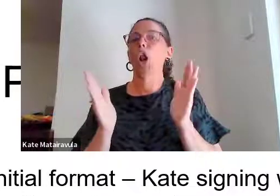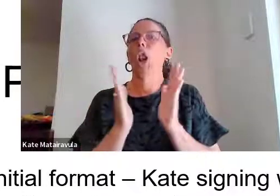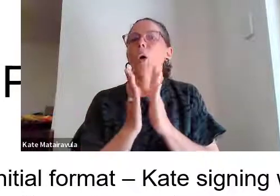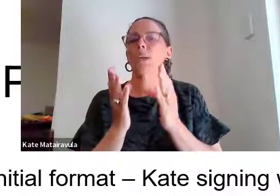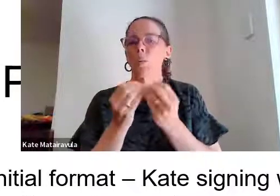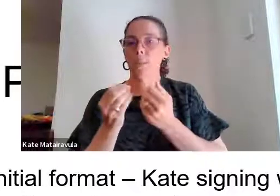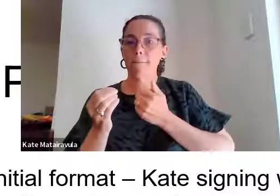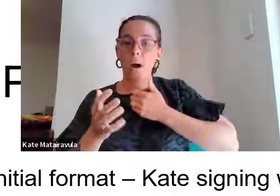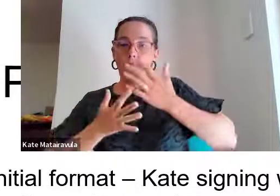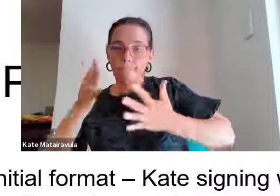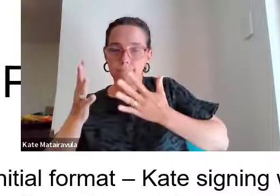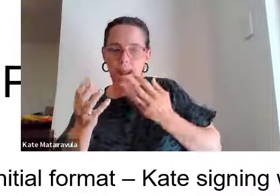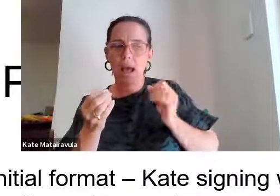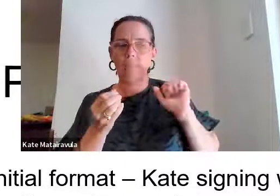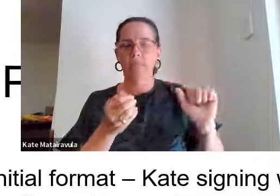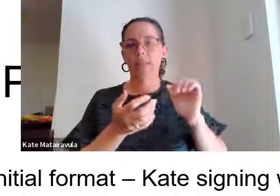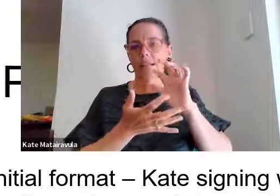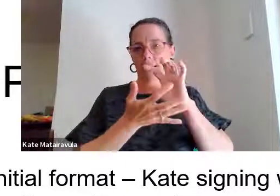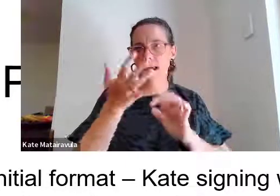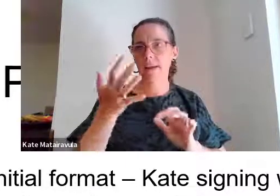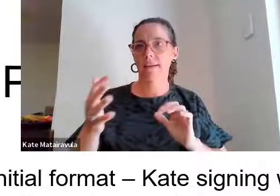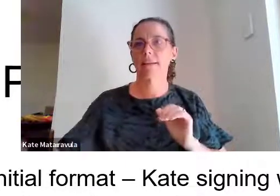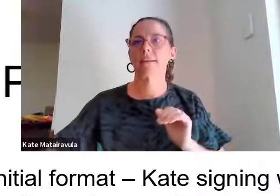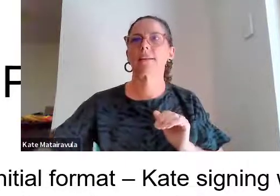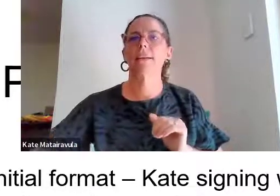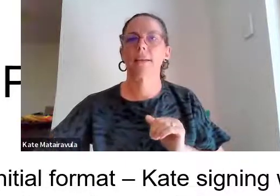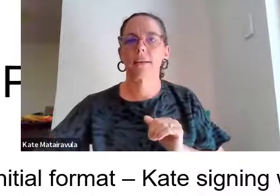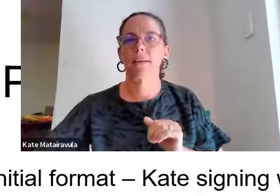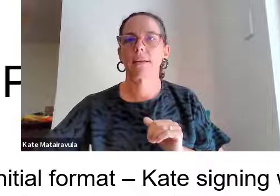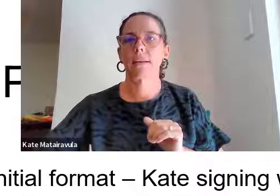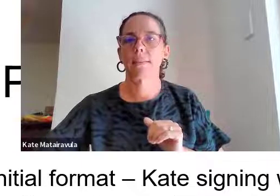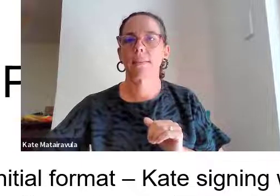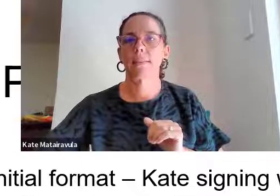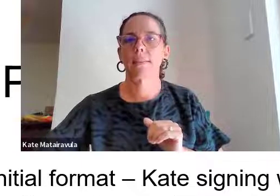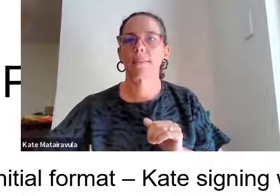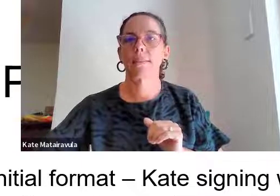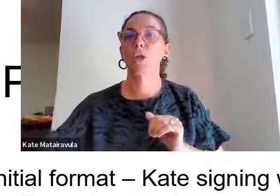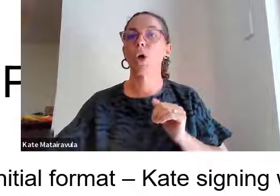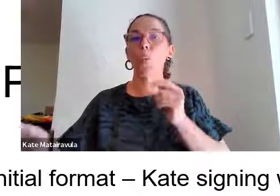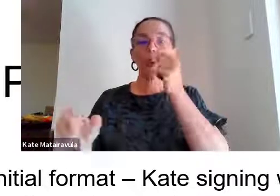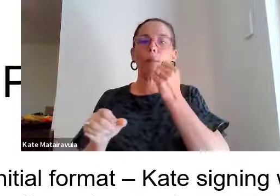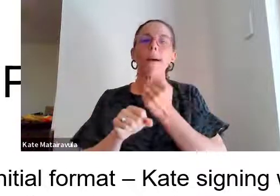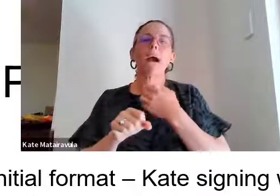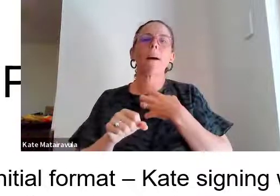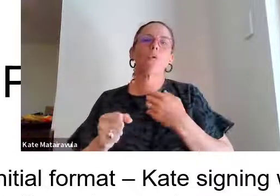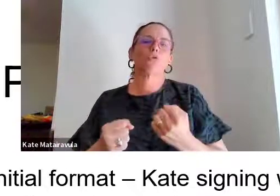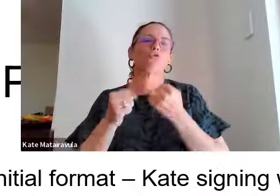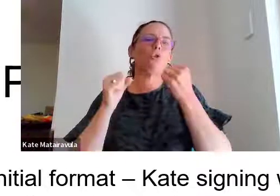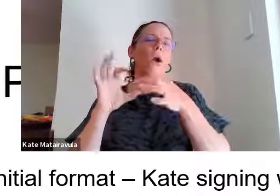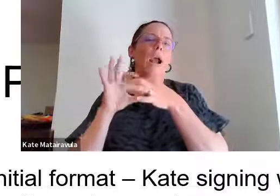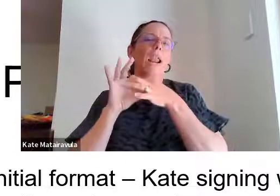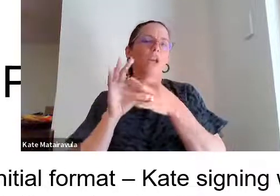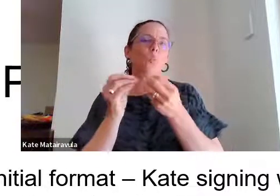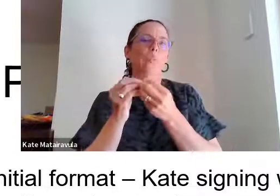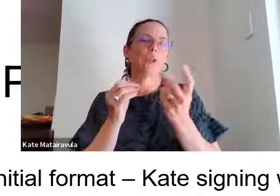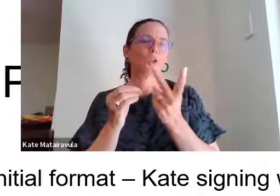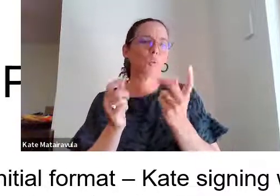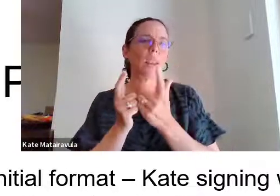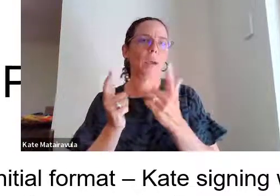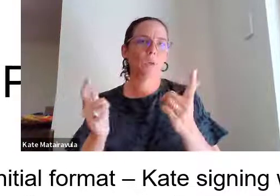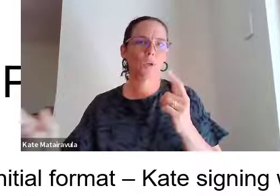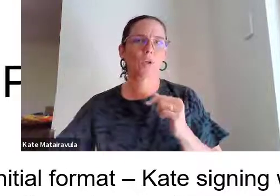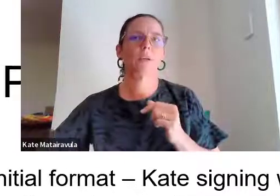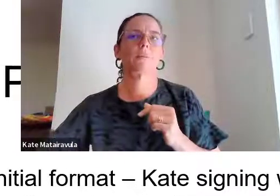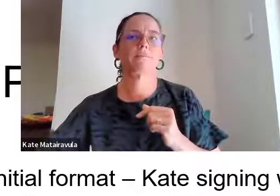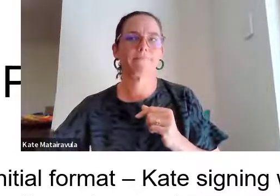the interpreter was able to more closely represent the English in the book while also actually interpreting from my signing.